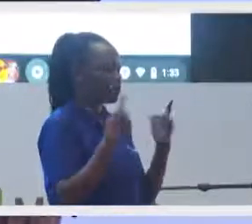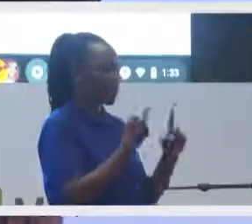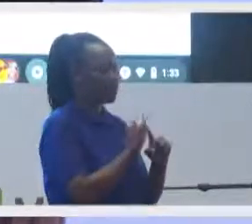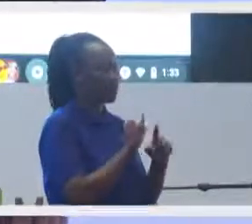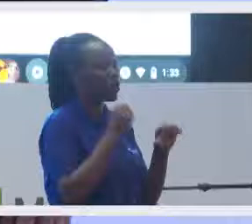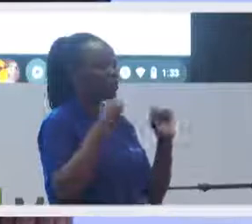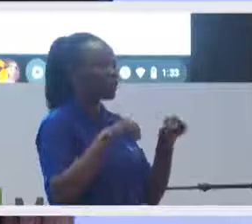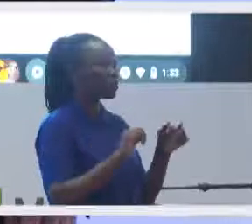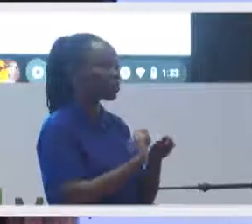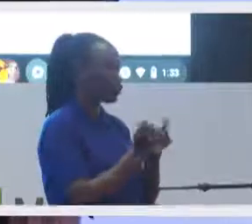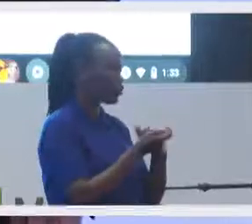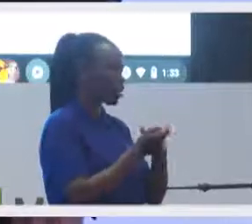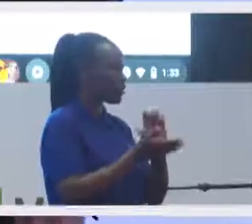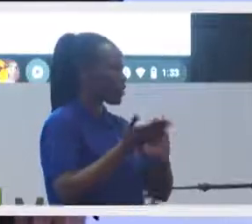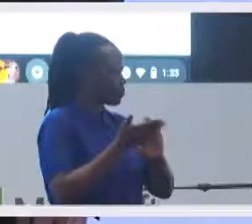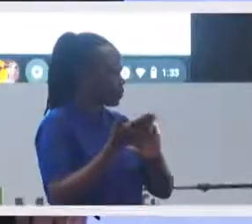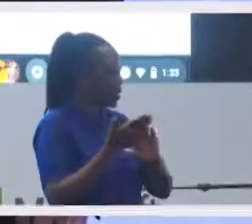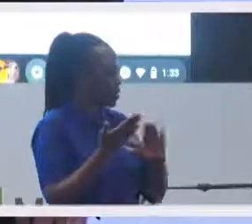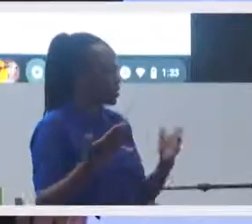speed,